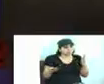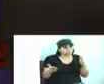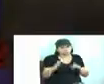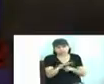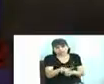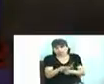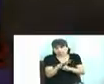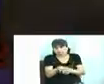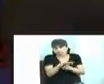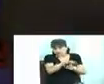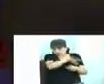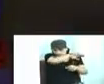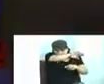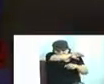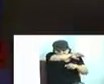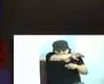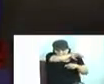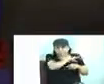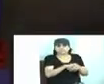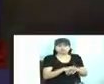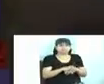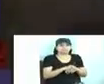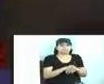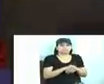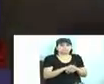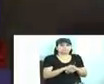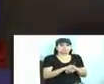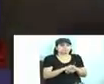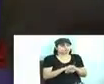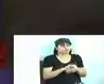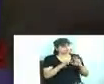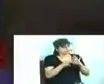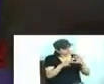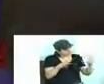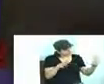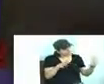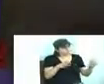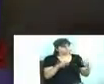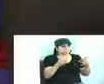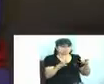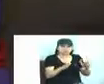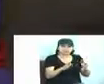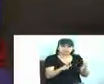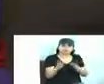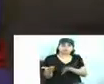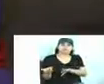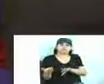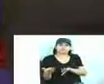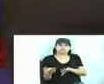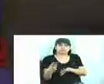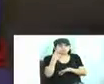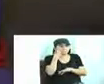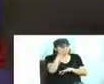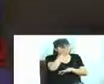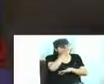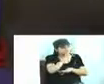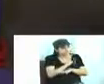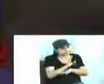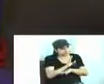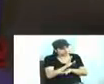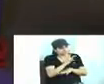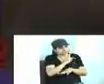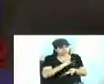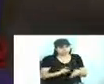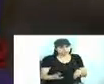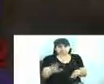and that we use to hold others down. The cost is that we need to let them go and let them die in order for God's kingdom to